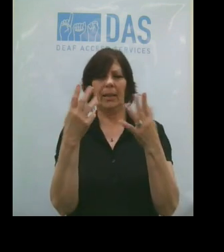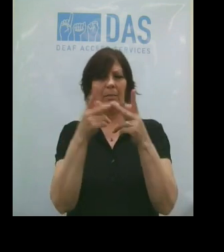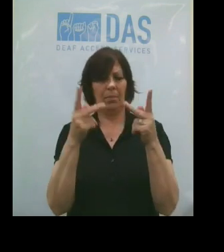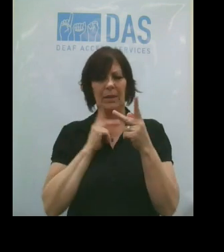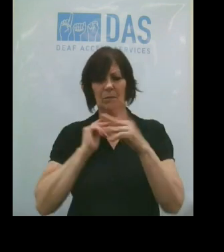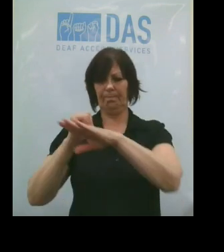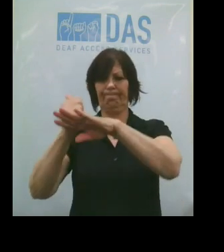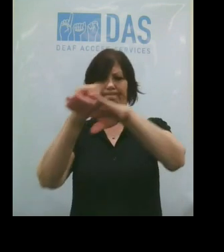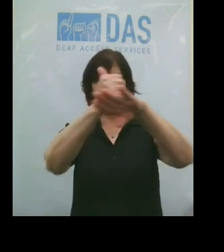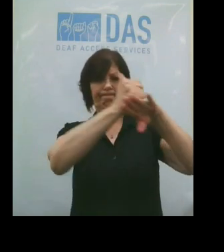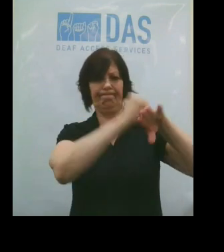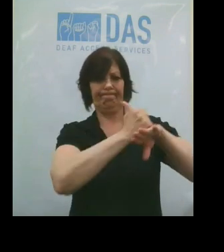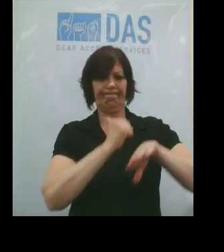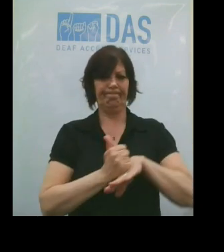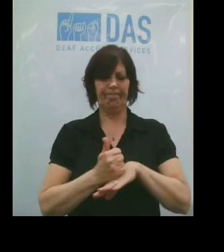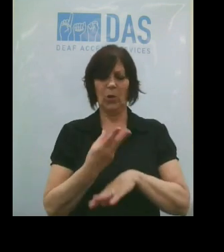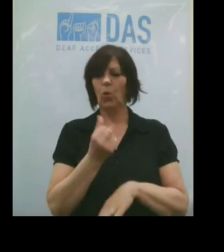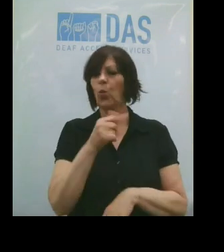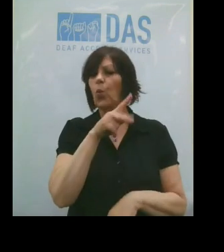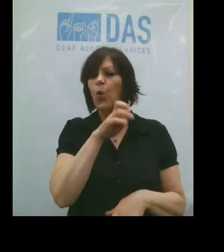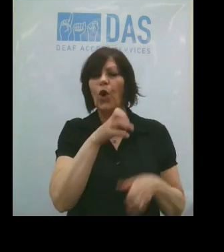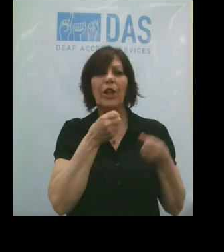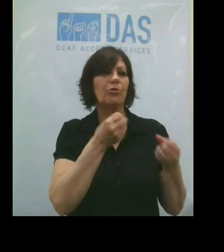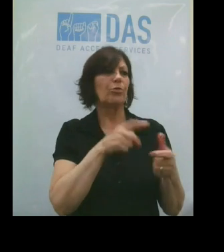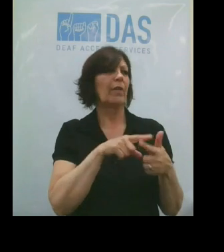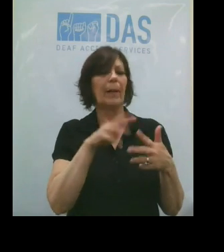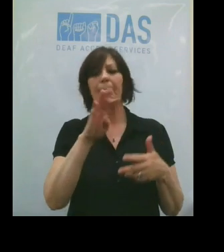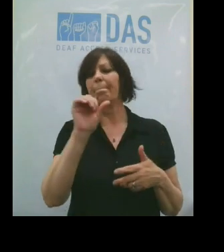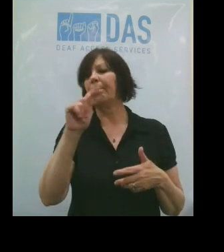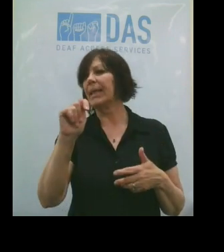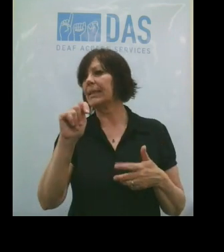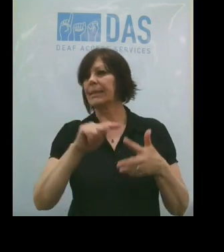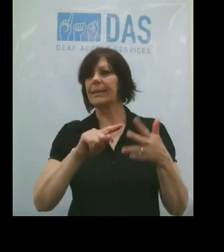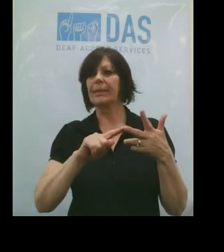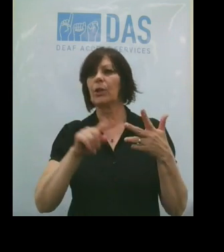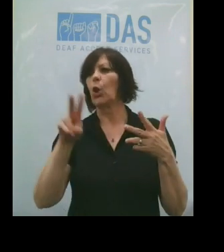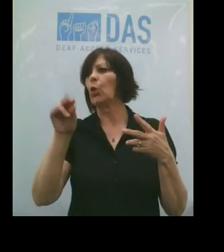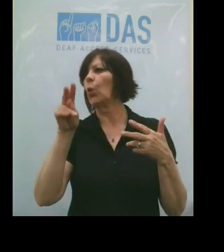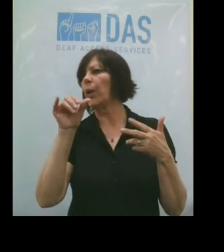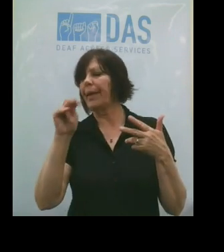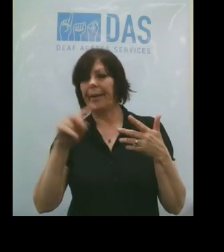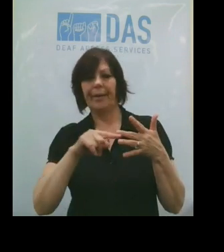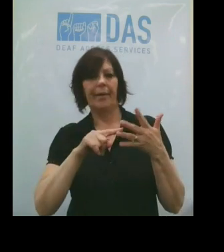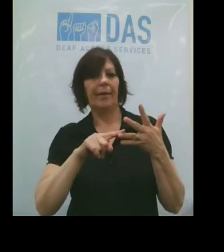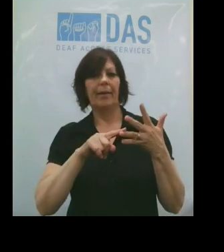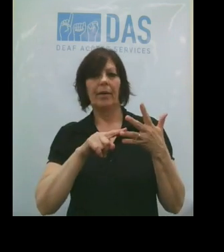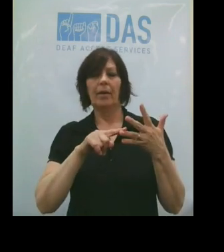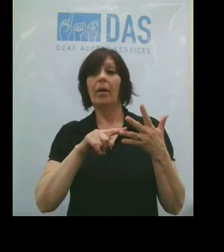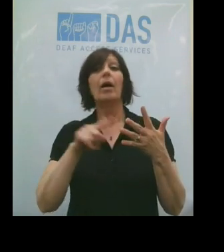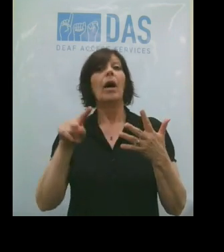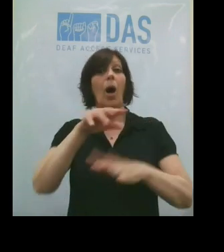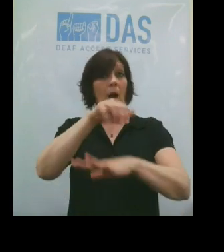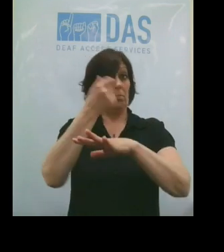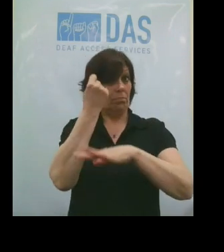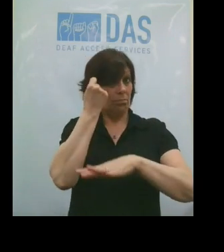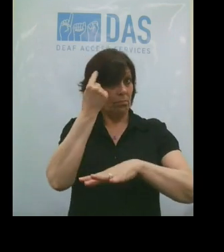sites, including Worley Drive, Best Street, Union Road. They're all by appointment only